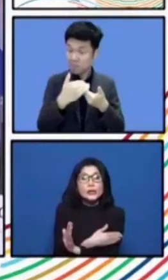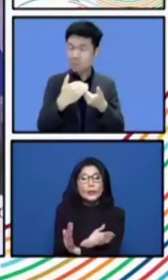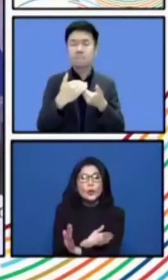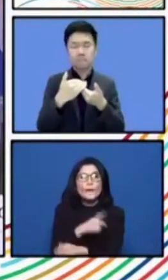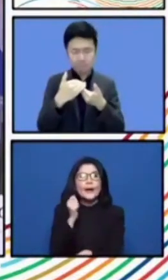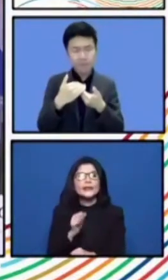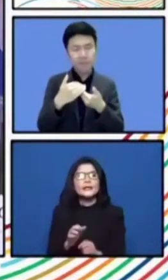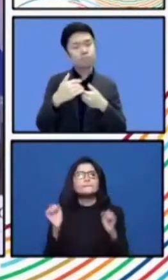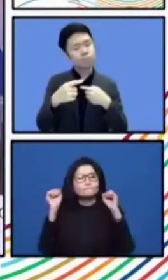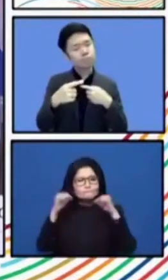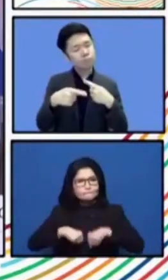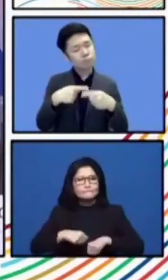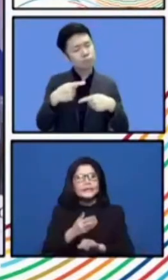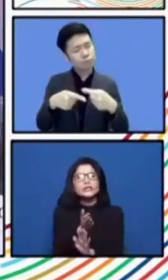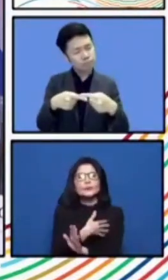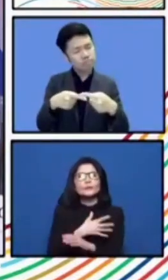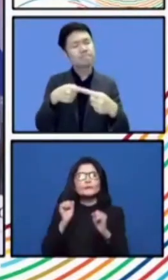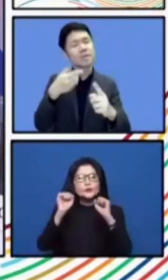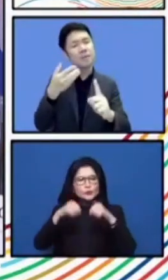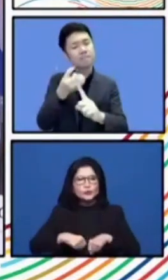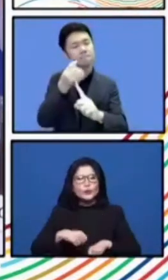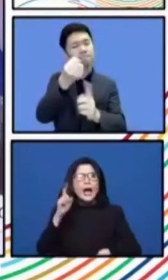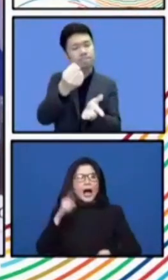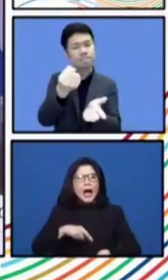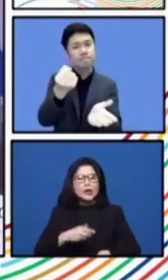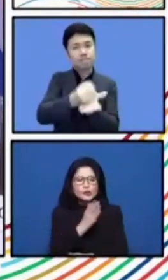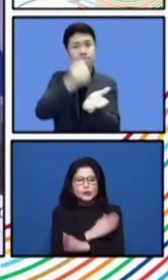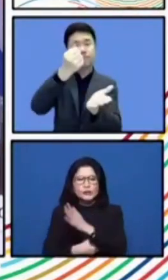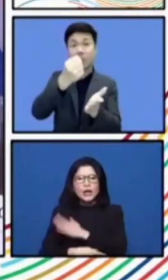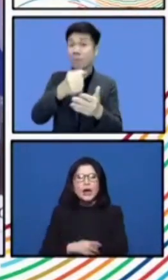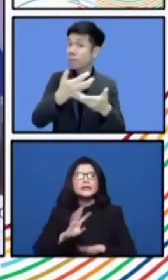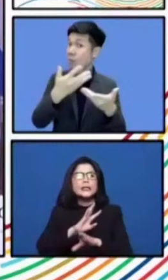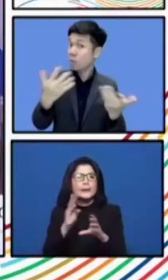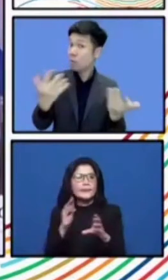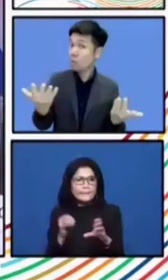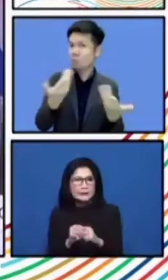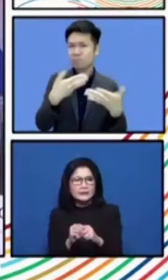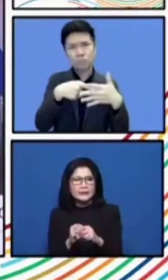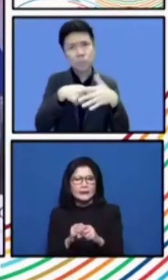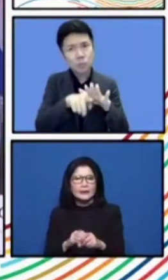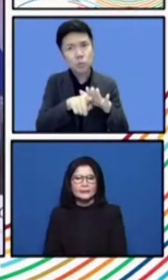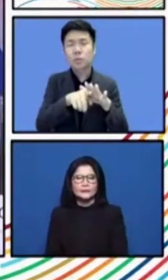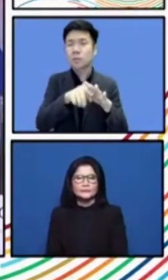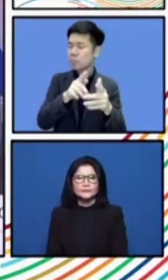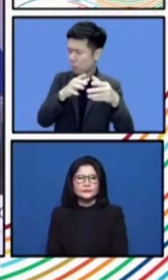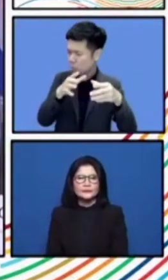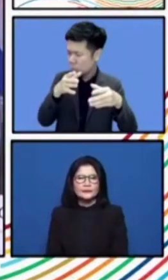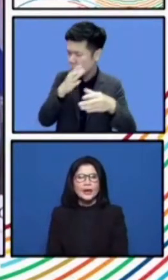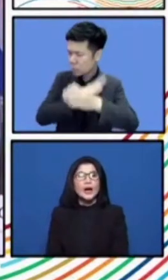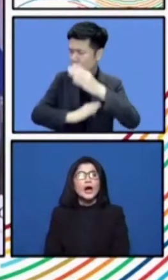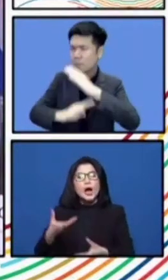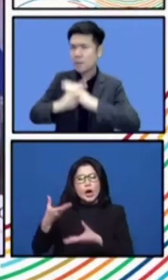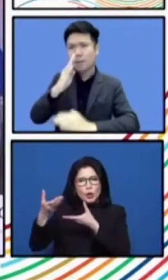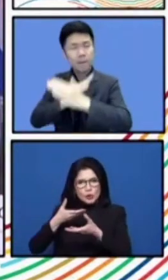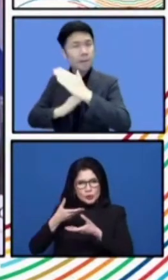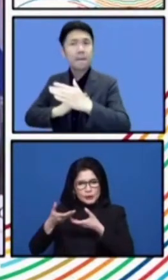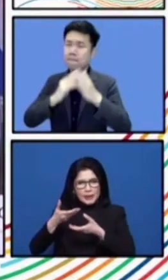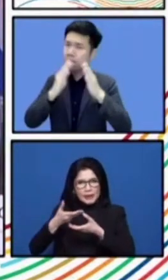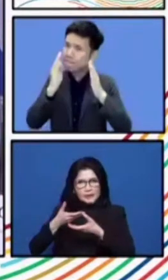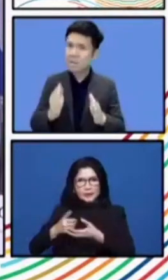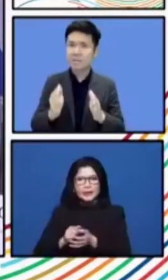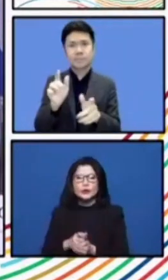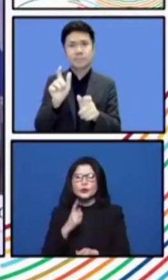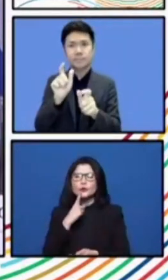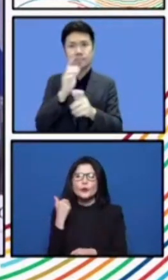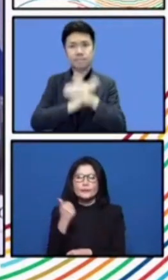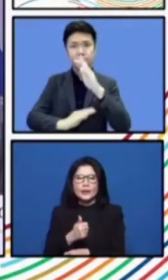policies whether mainstream or disability specific therefore consultation should begin in the early stages and provide